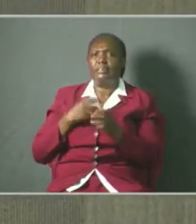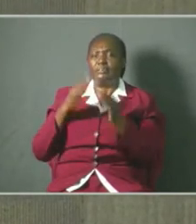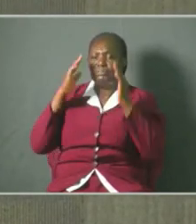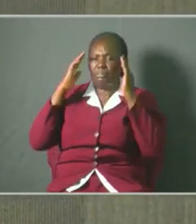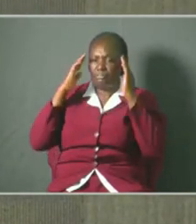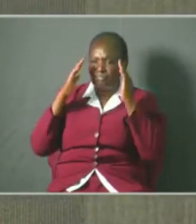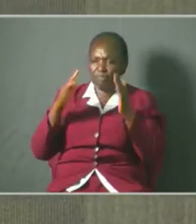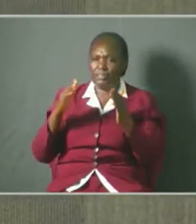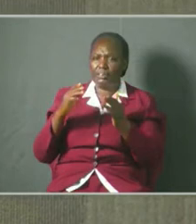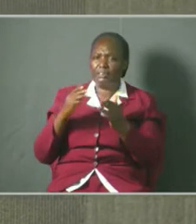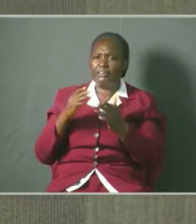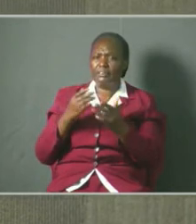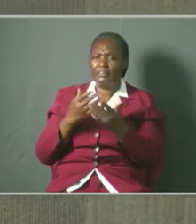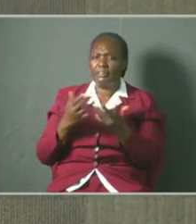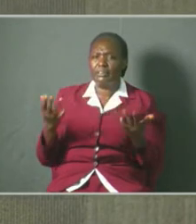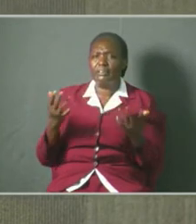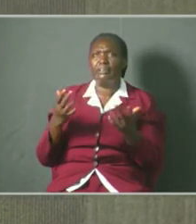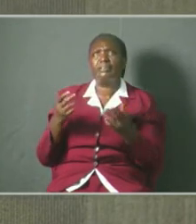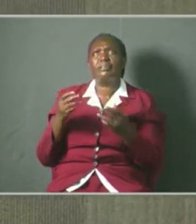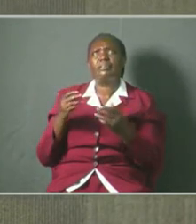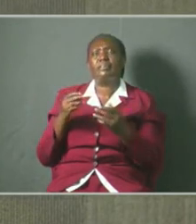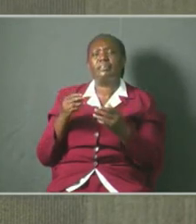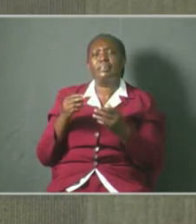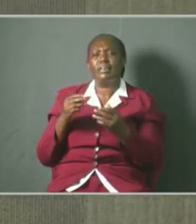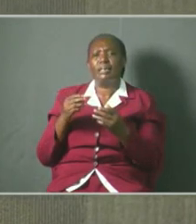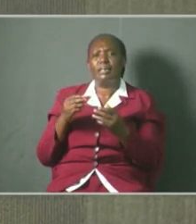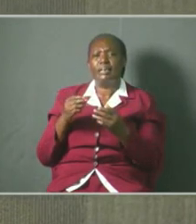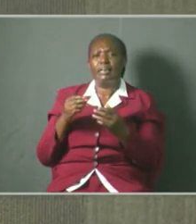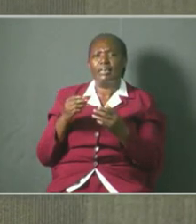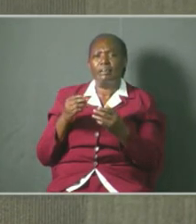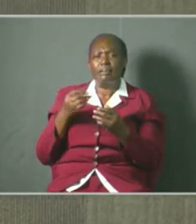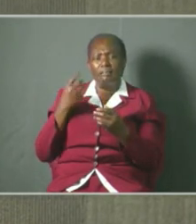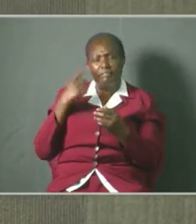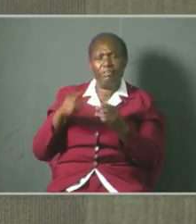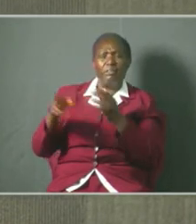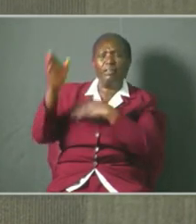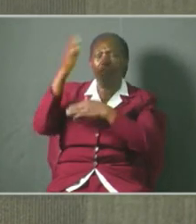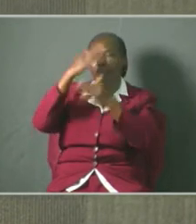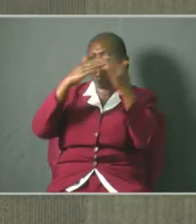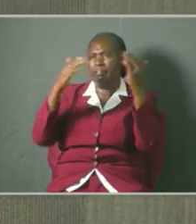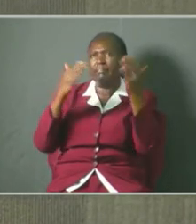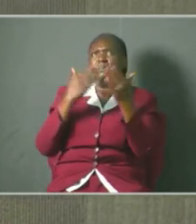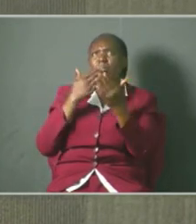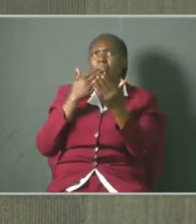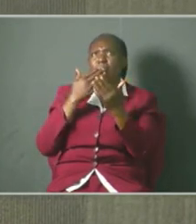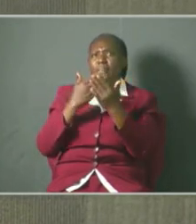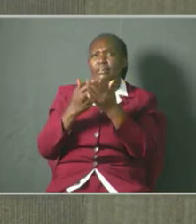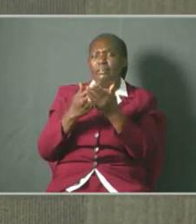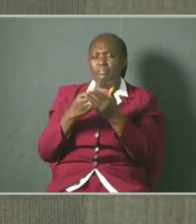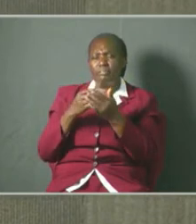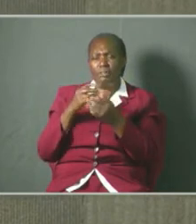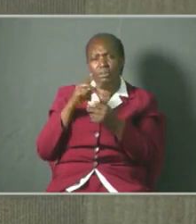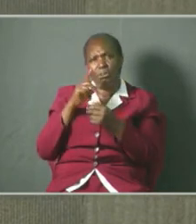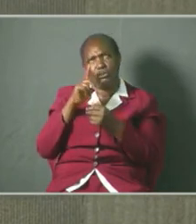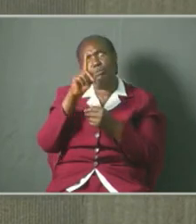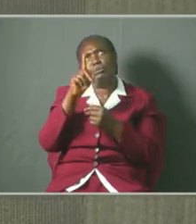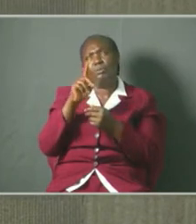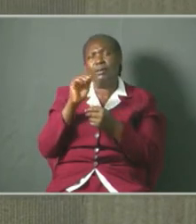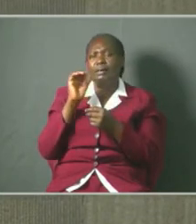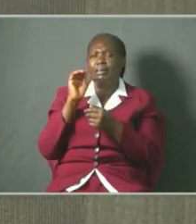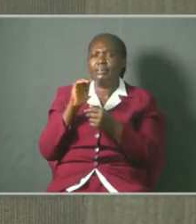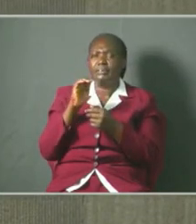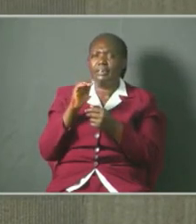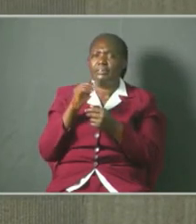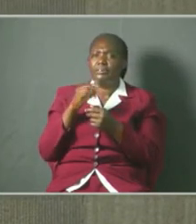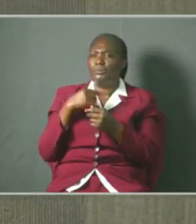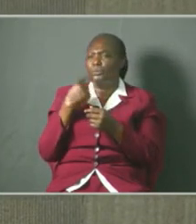things that matter, not just in this life, but even for the life that is coming. We thank you because you ask us to raise our voices in praise